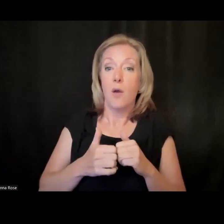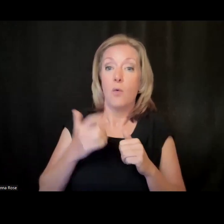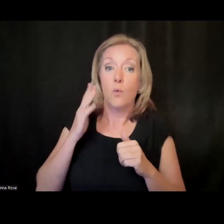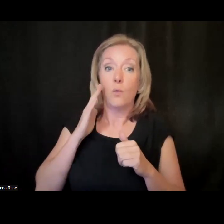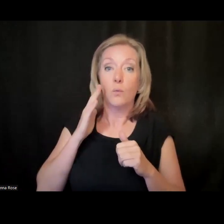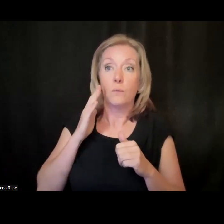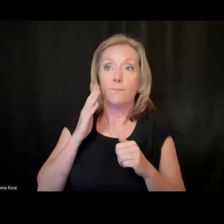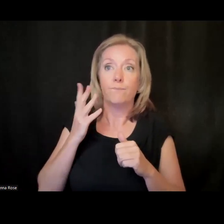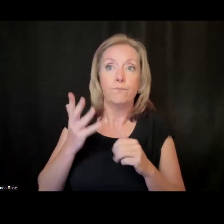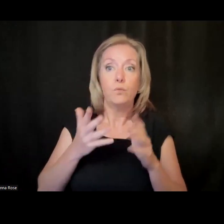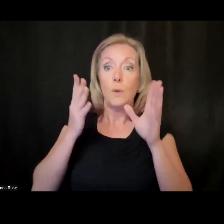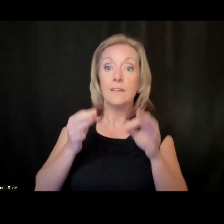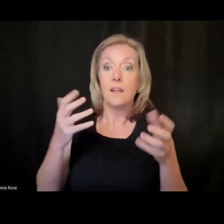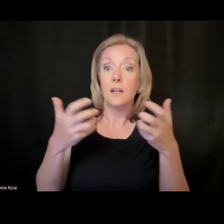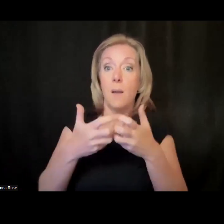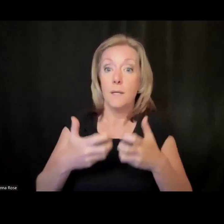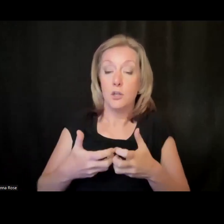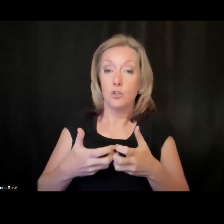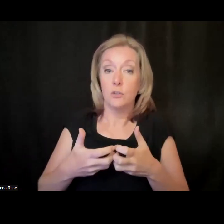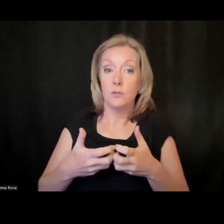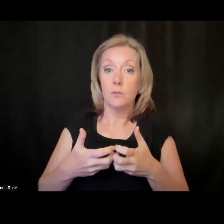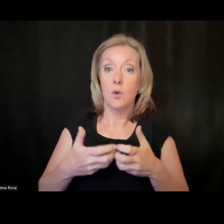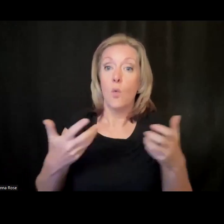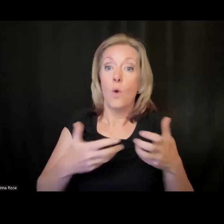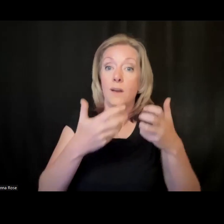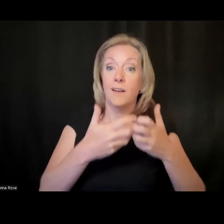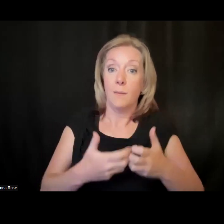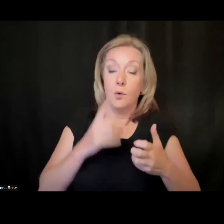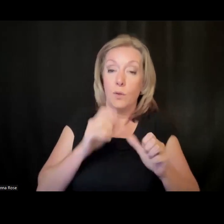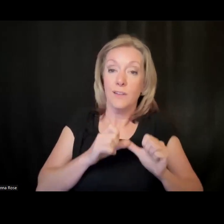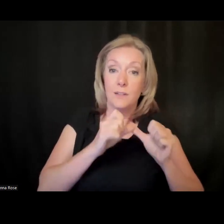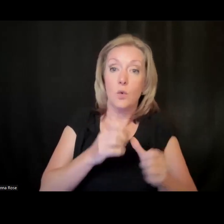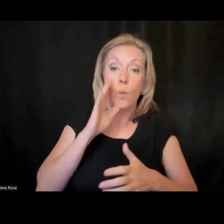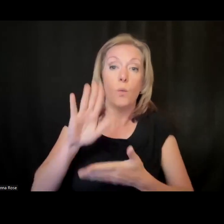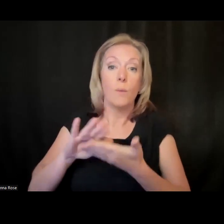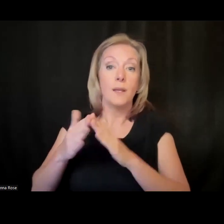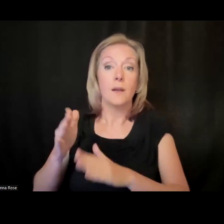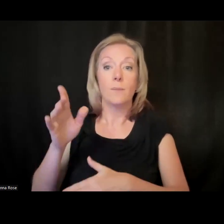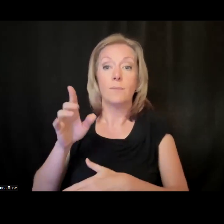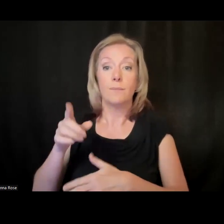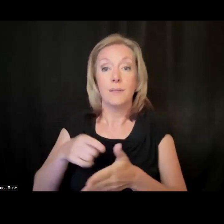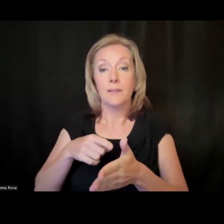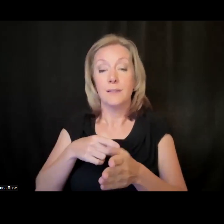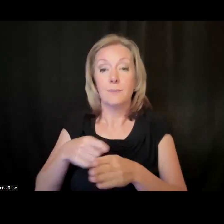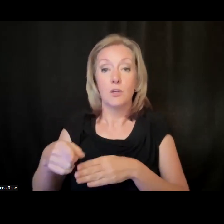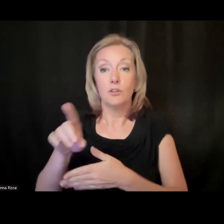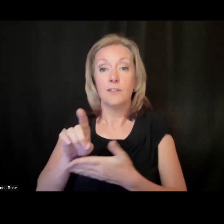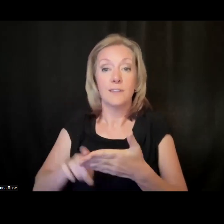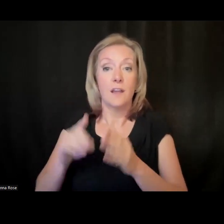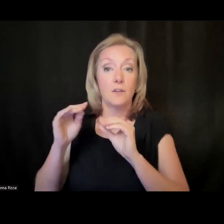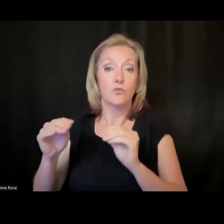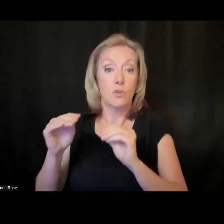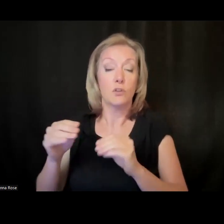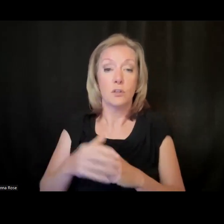accommodations versus what will be specially designed instruction. So I don't know if I did any justice to it,